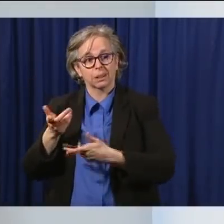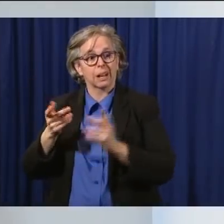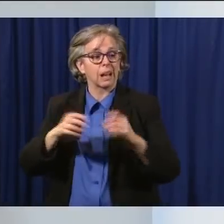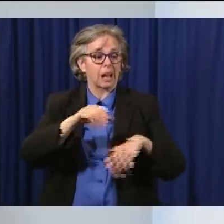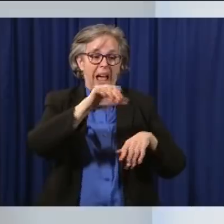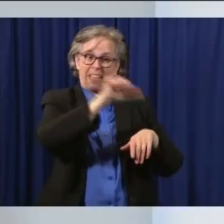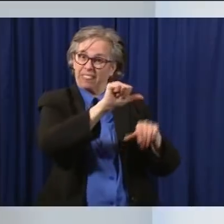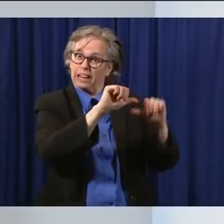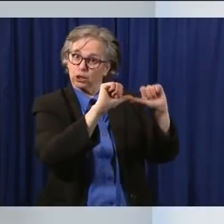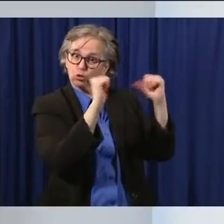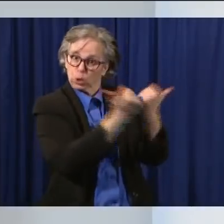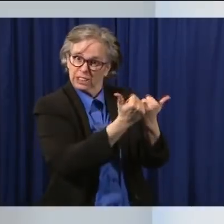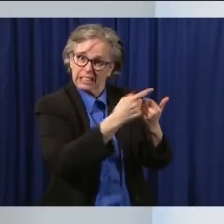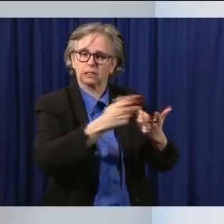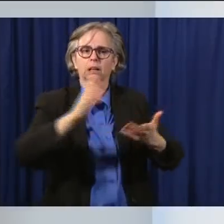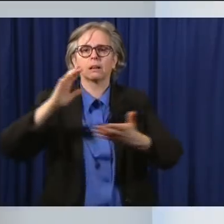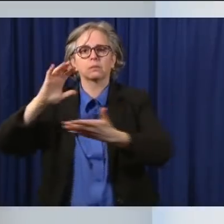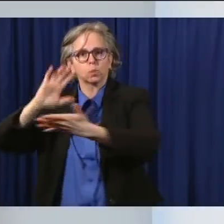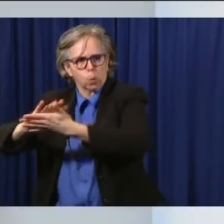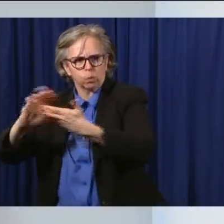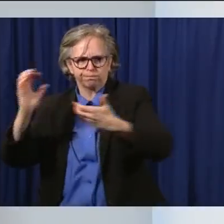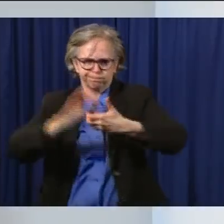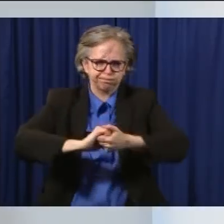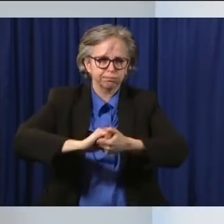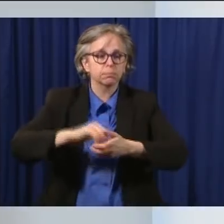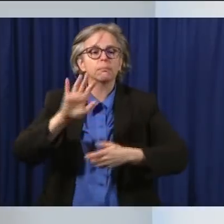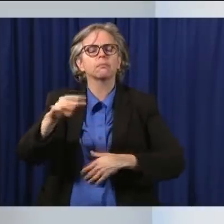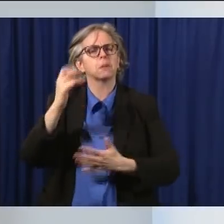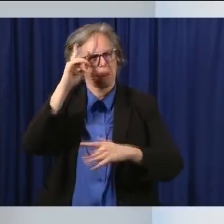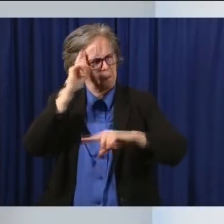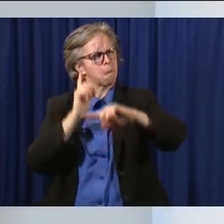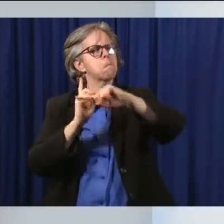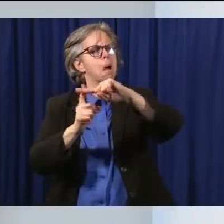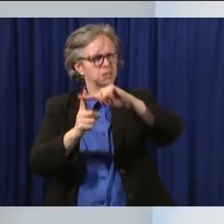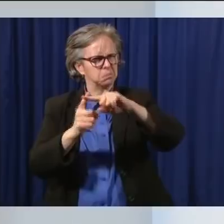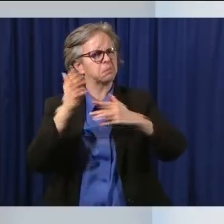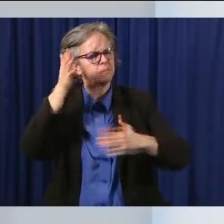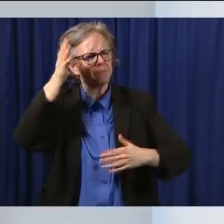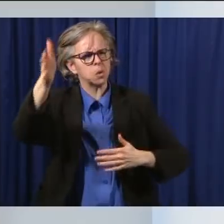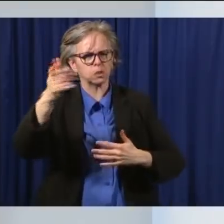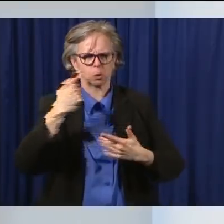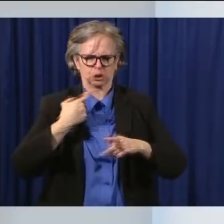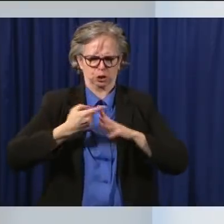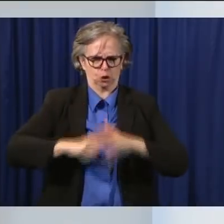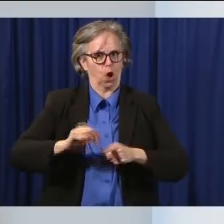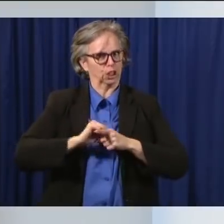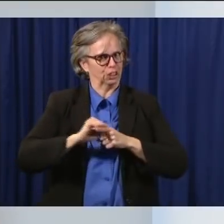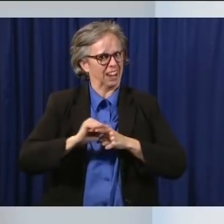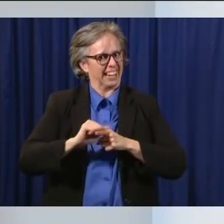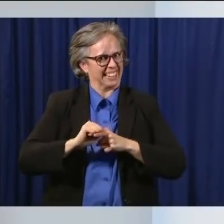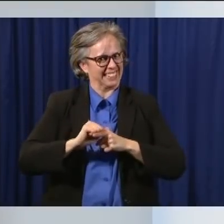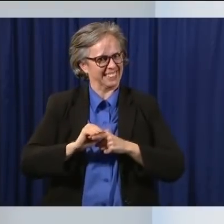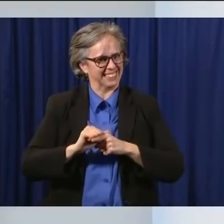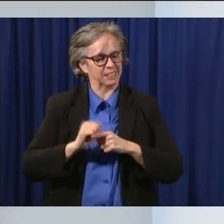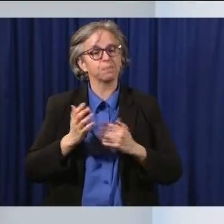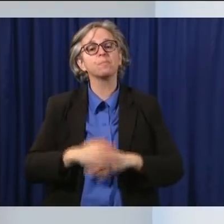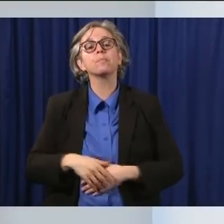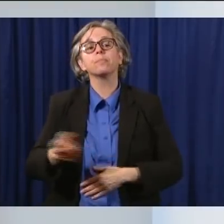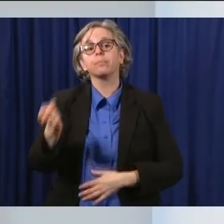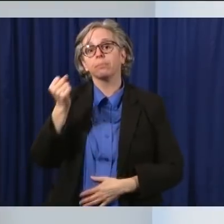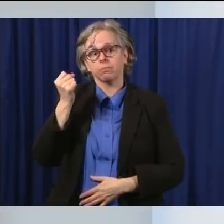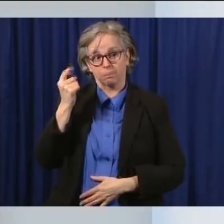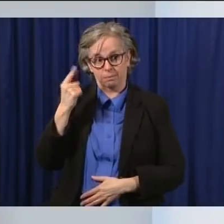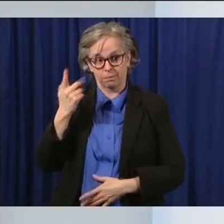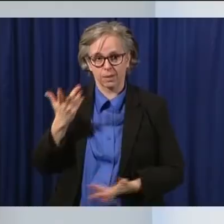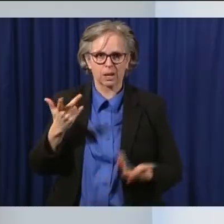there's a reason for optimism, and so let the training begin. Wedding, receptions, banquet facilities. We get a lot of